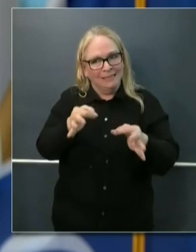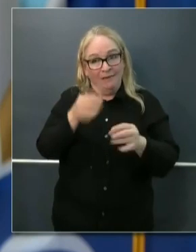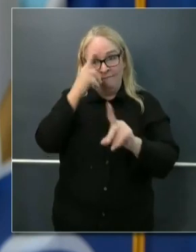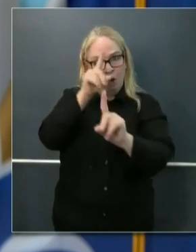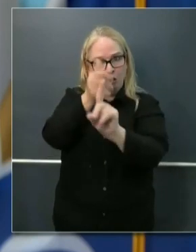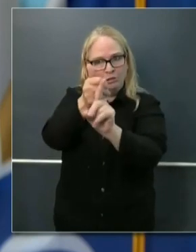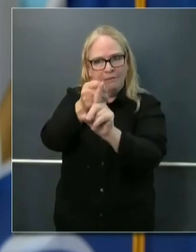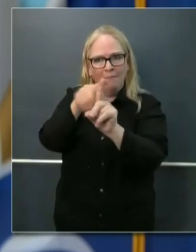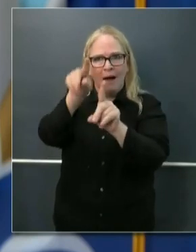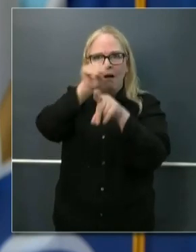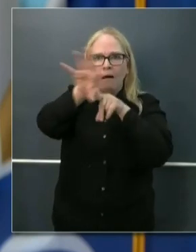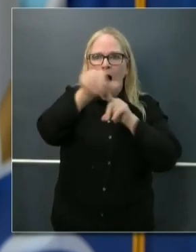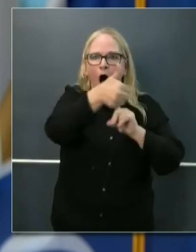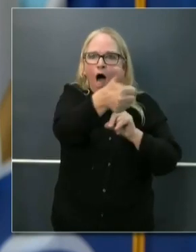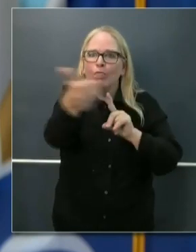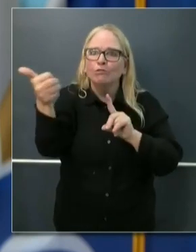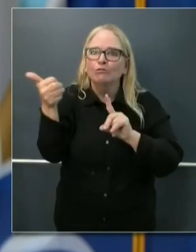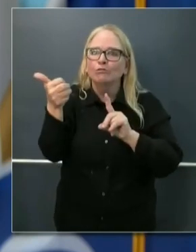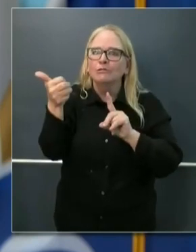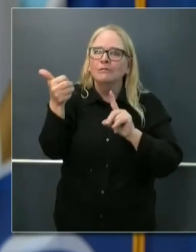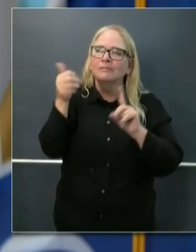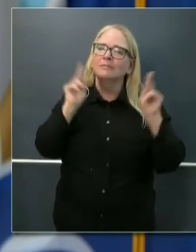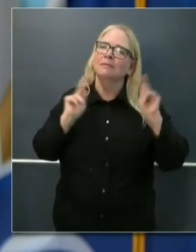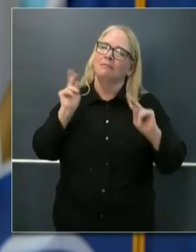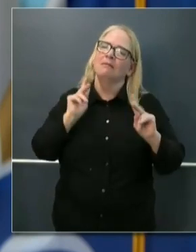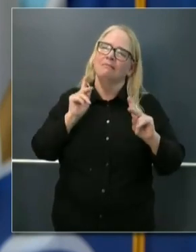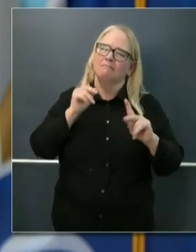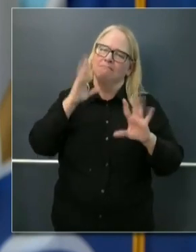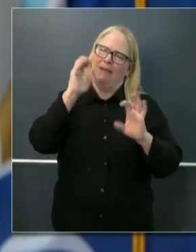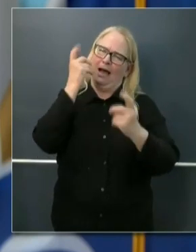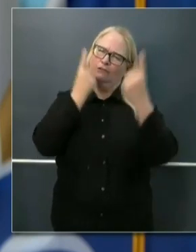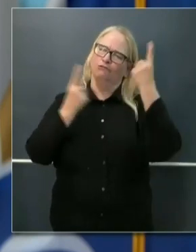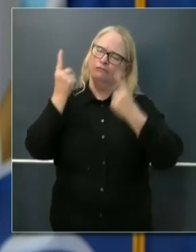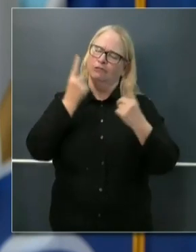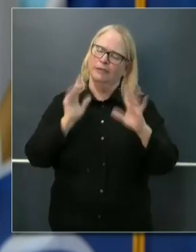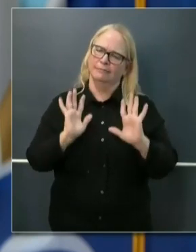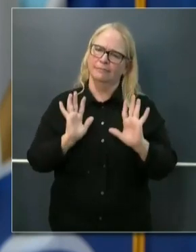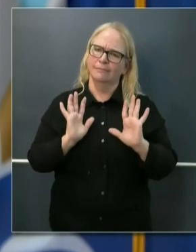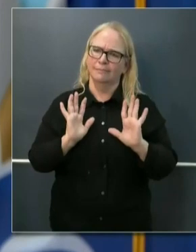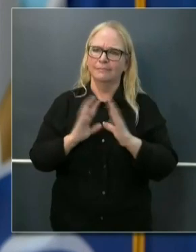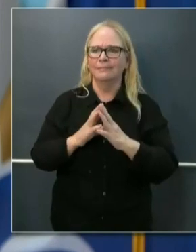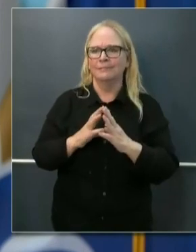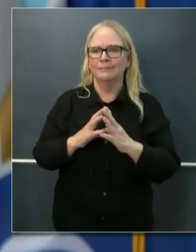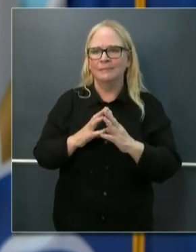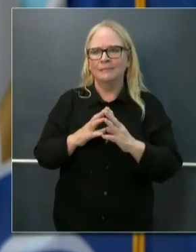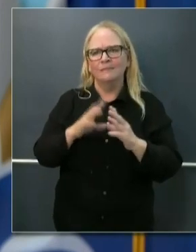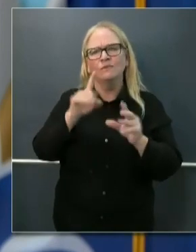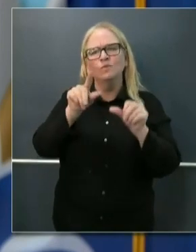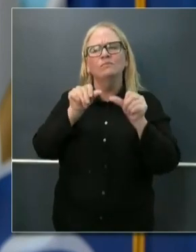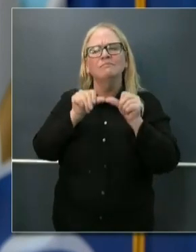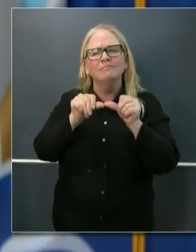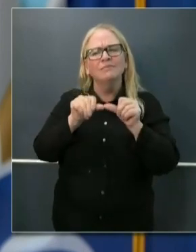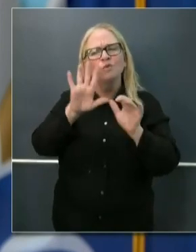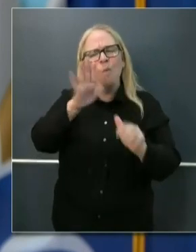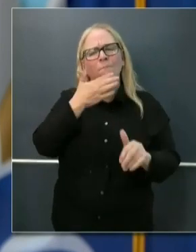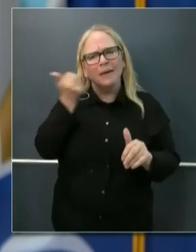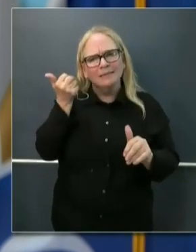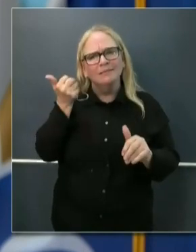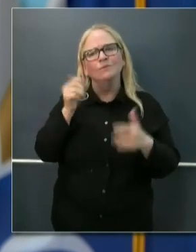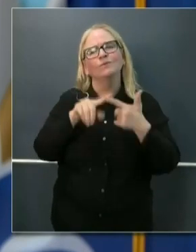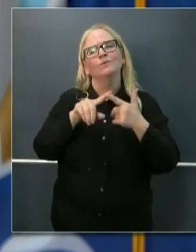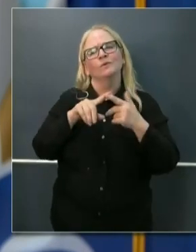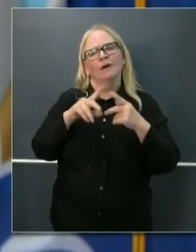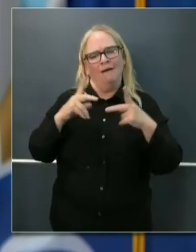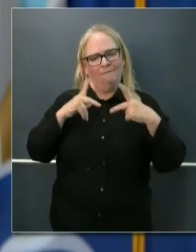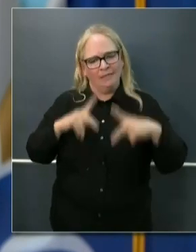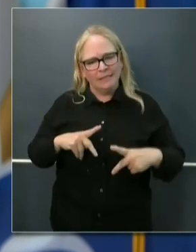the rest of the state and on the rest of society. And continue, again, to do your best to practice physical